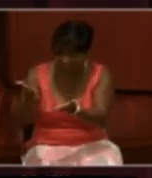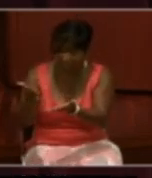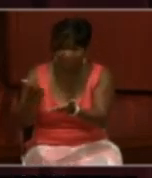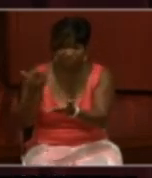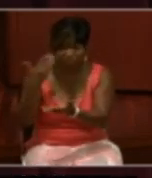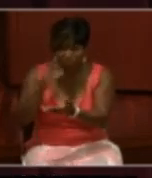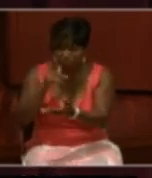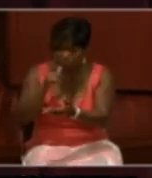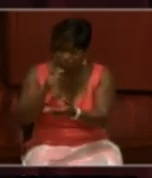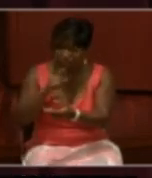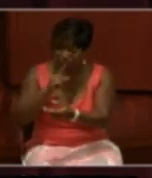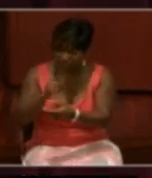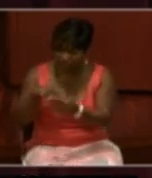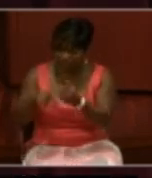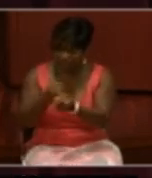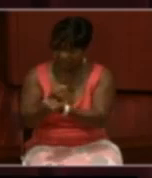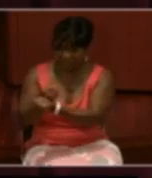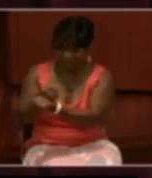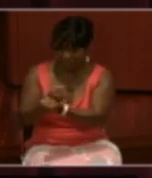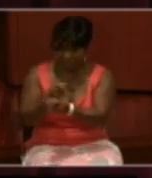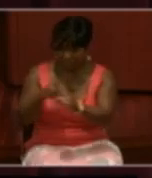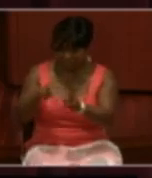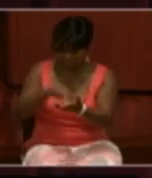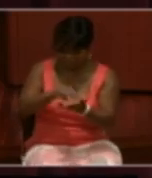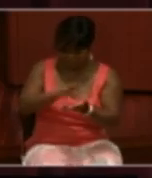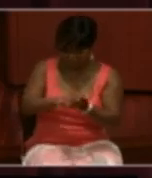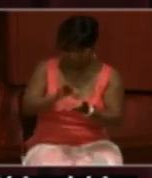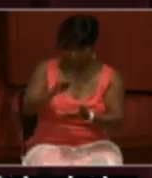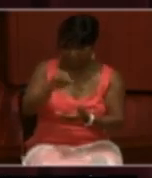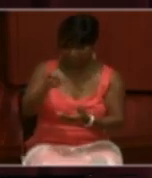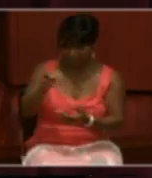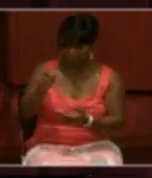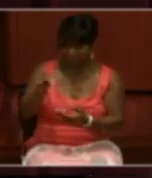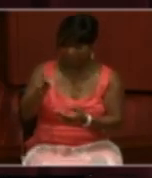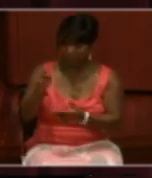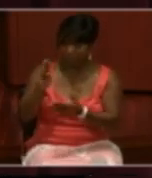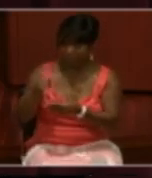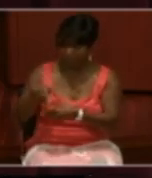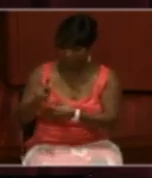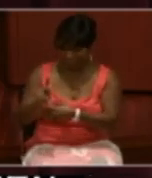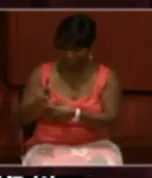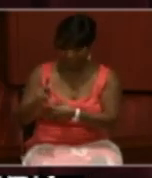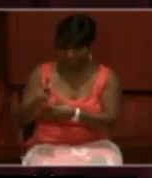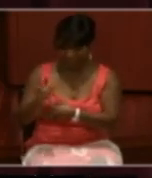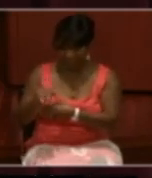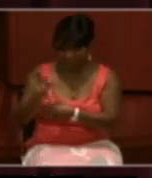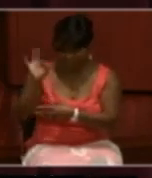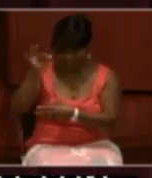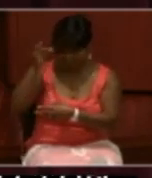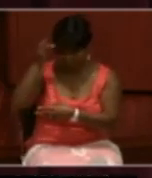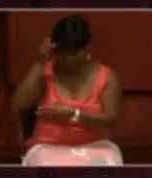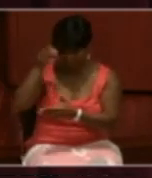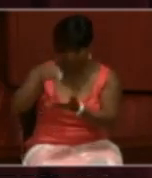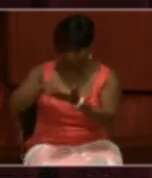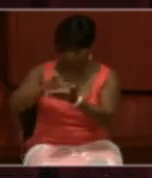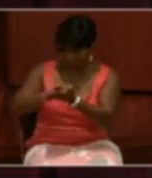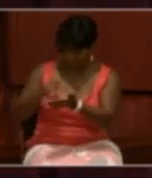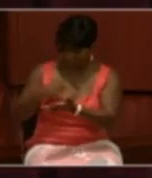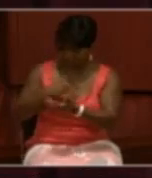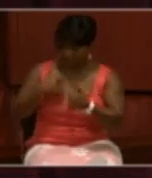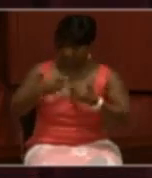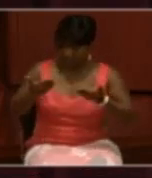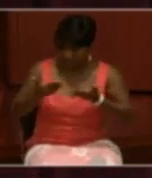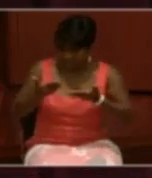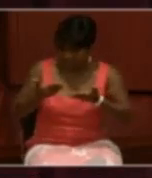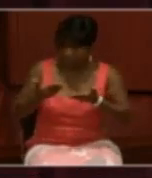enslaved. But the records of the Freedman's Bank is one of the federal records that we have here to kind